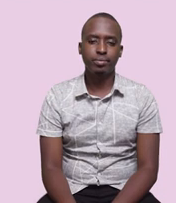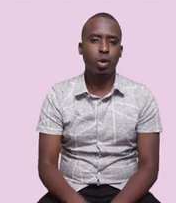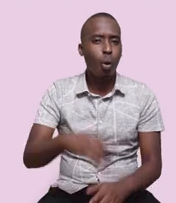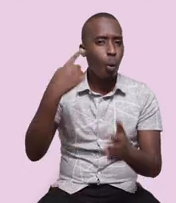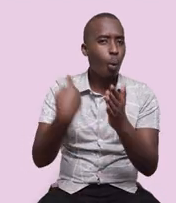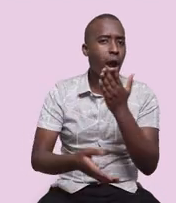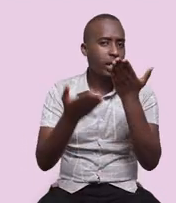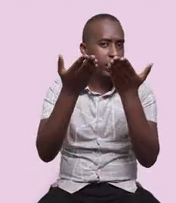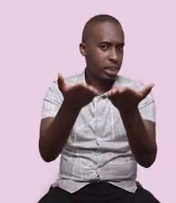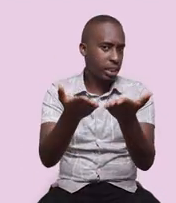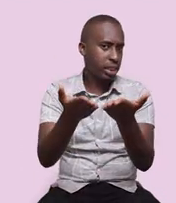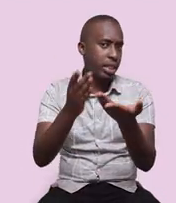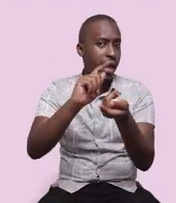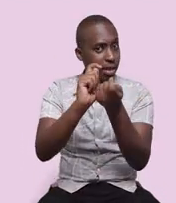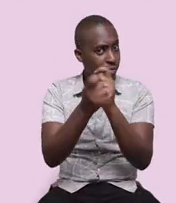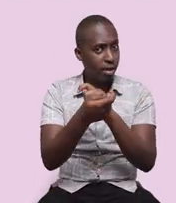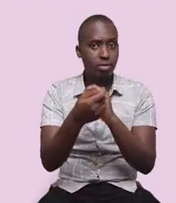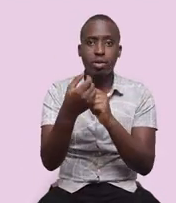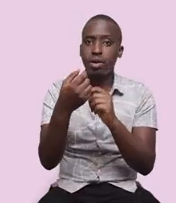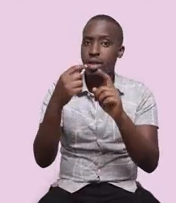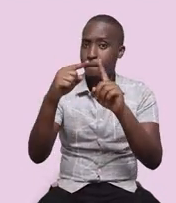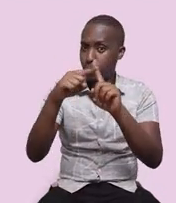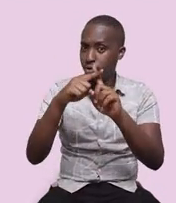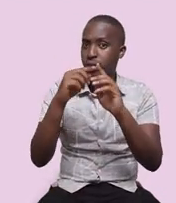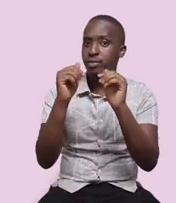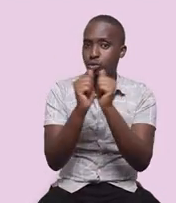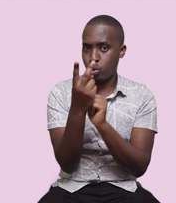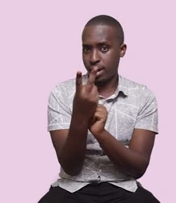What is the inverse of positive 12?